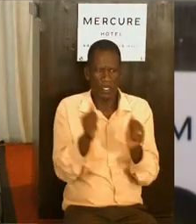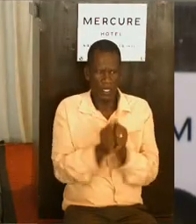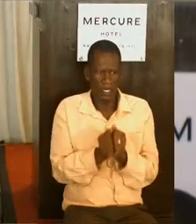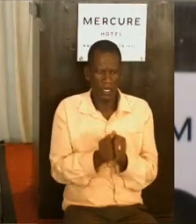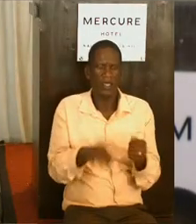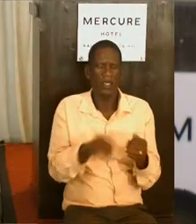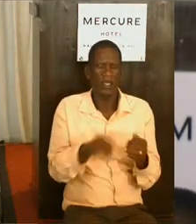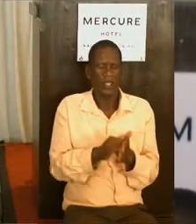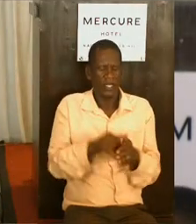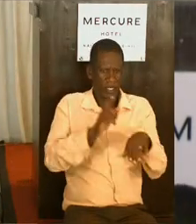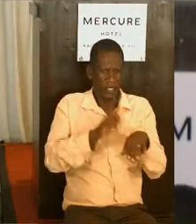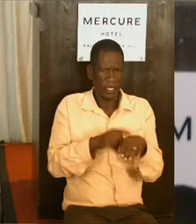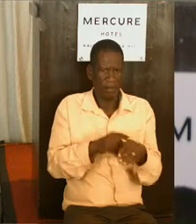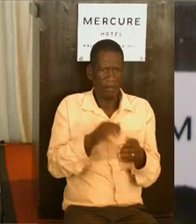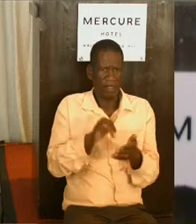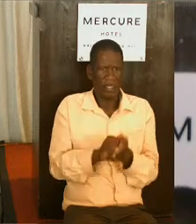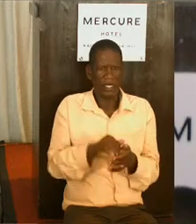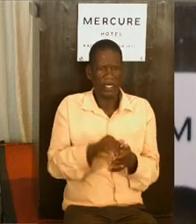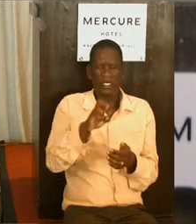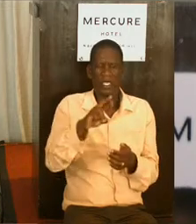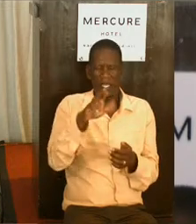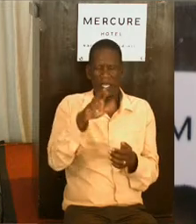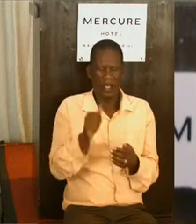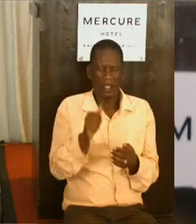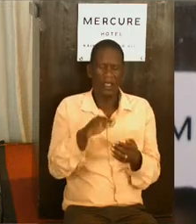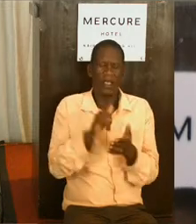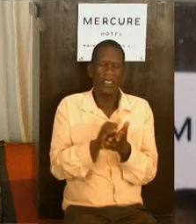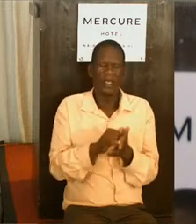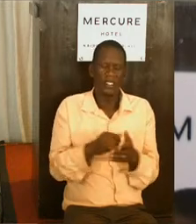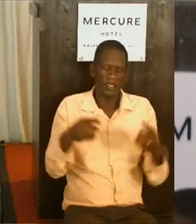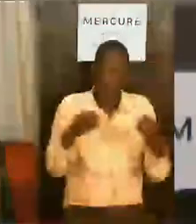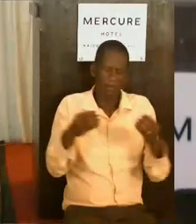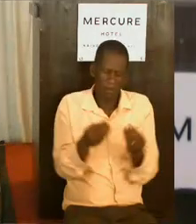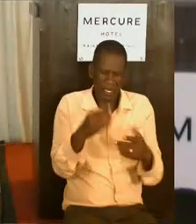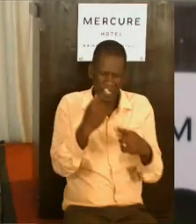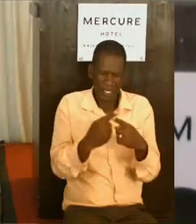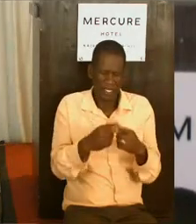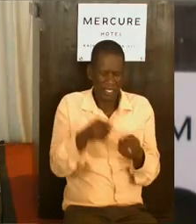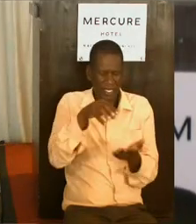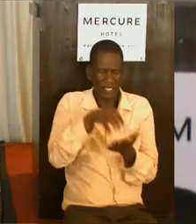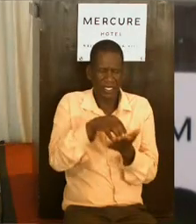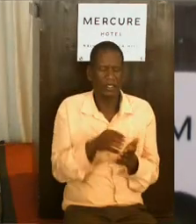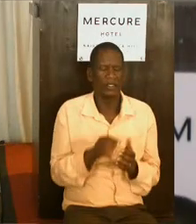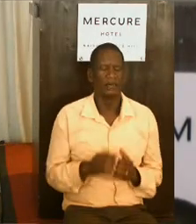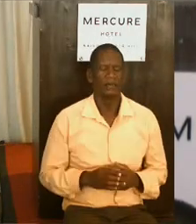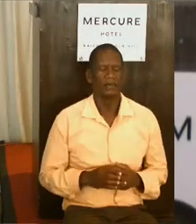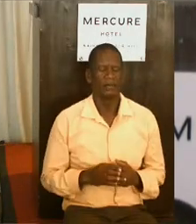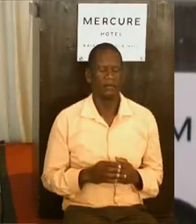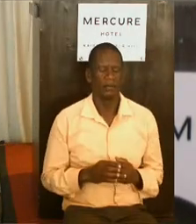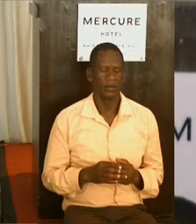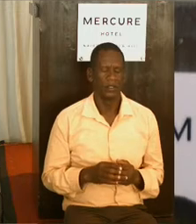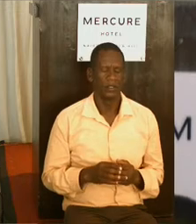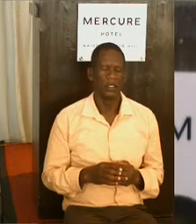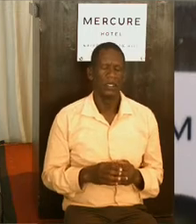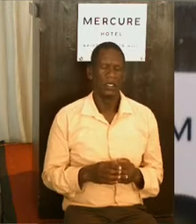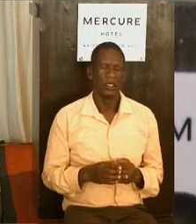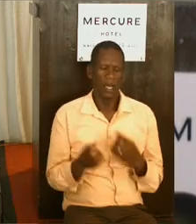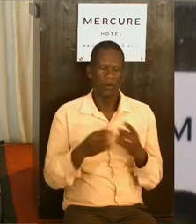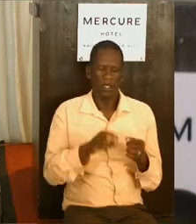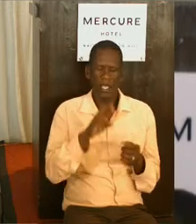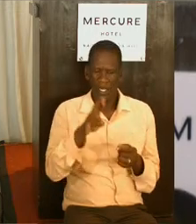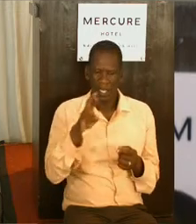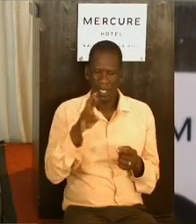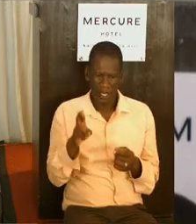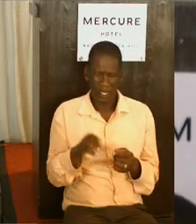that is a period or an era or cumulative of errors and in this case um putting Double R